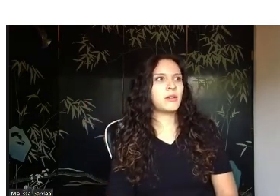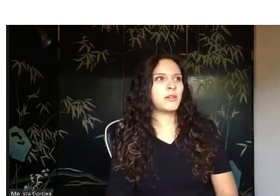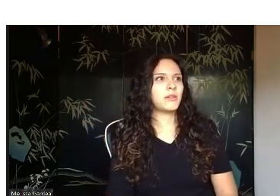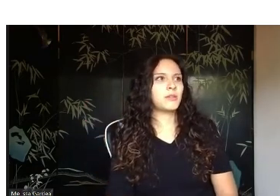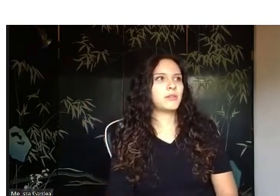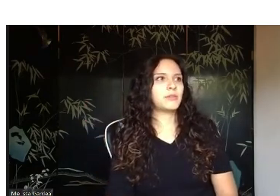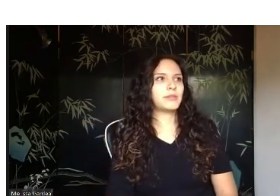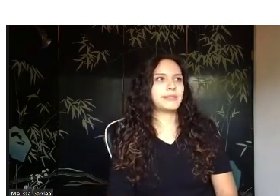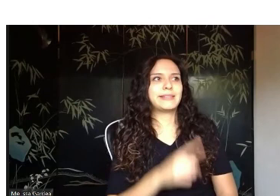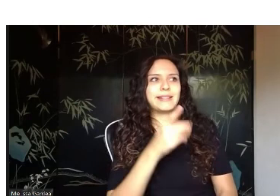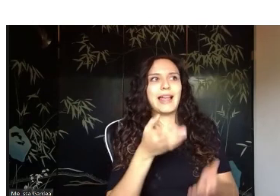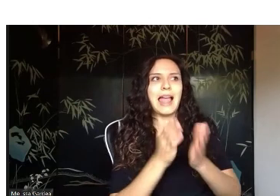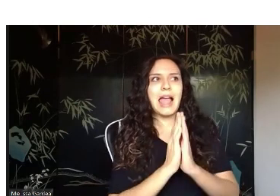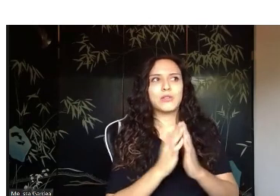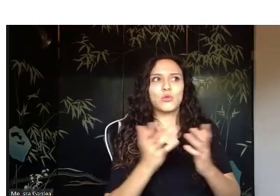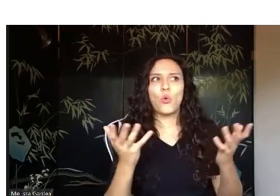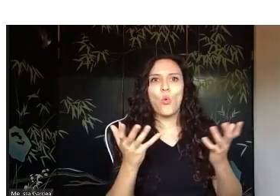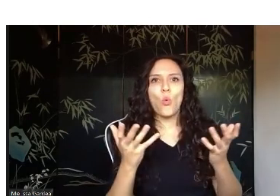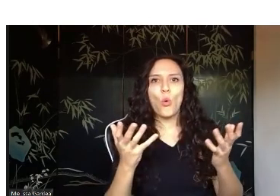proportional.